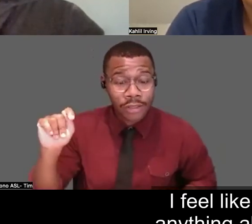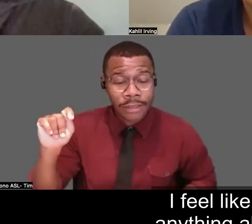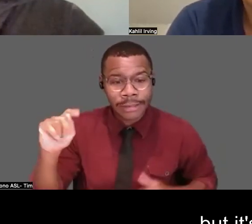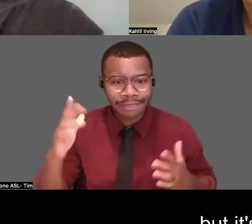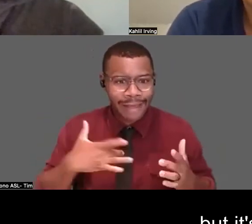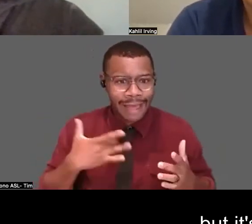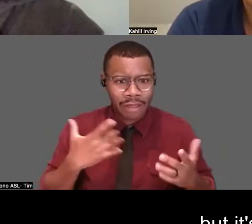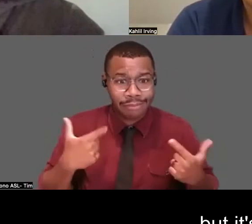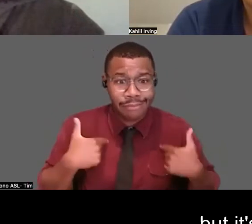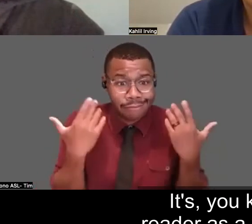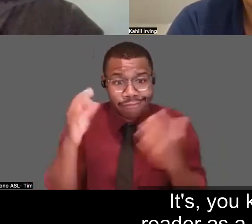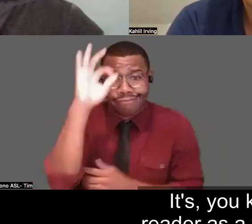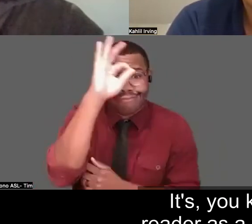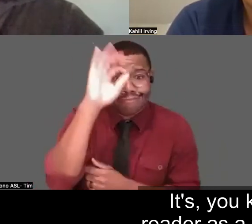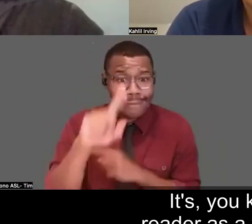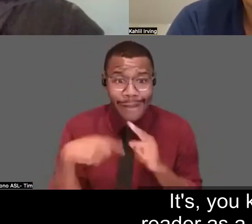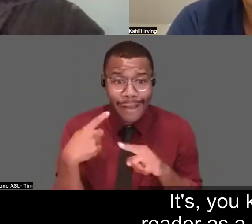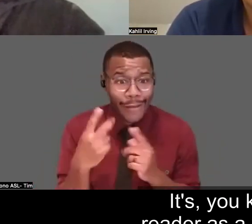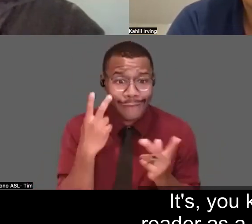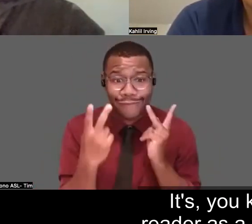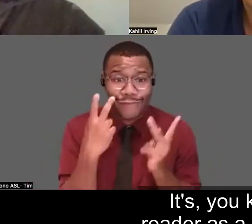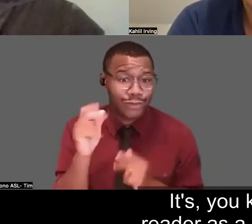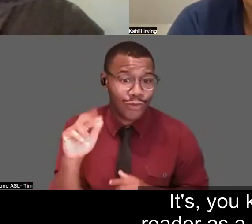visual art, but it's not true. It's